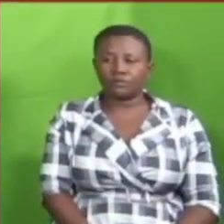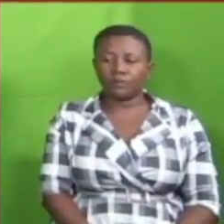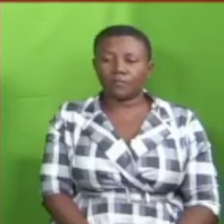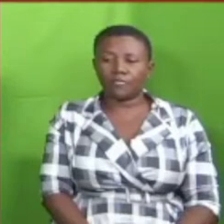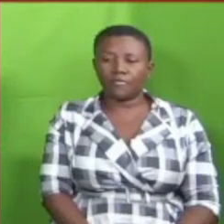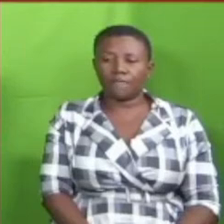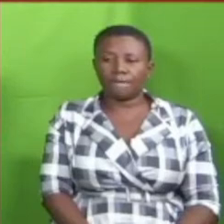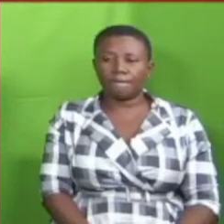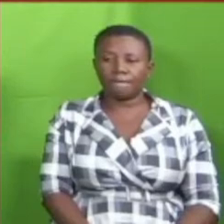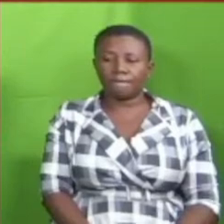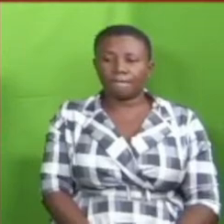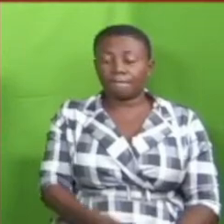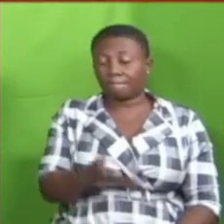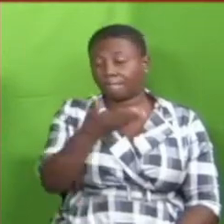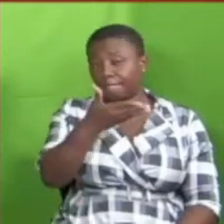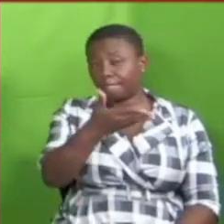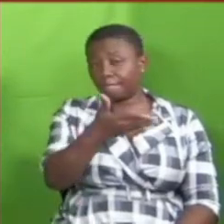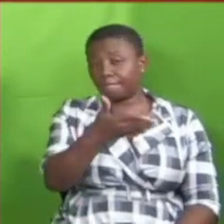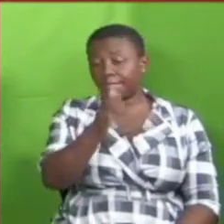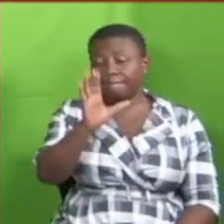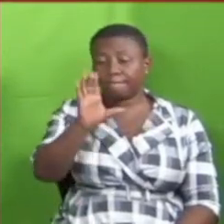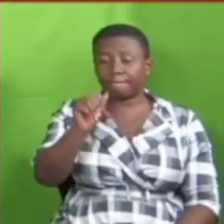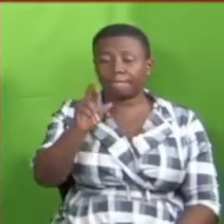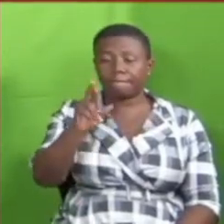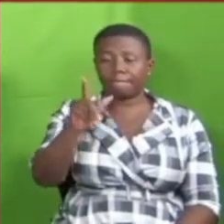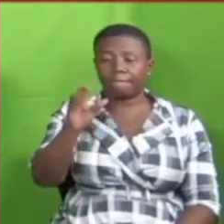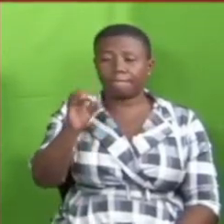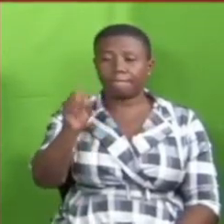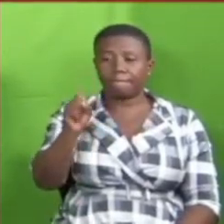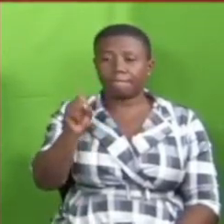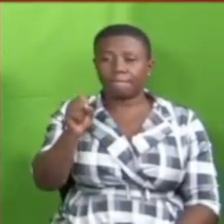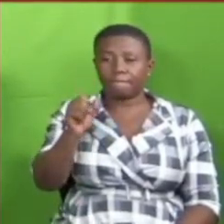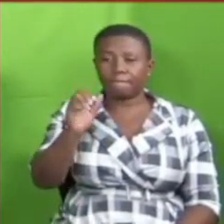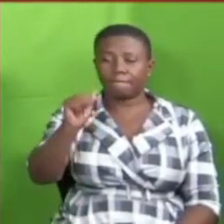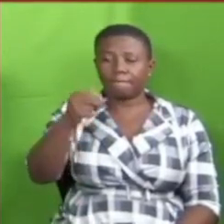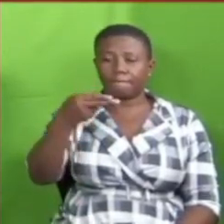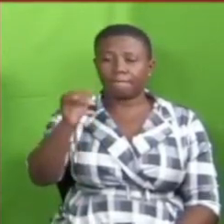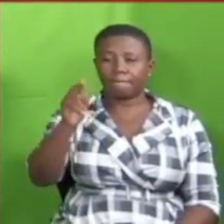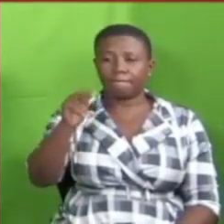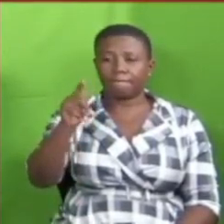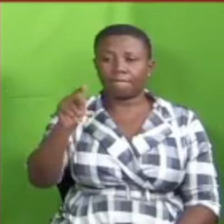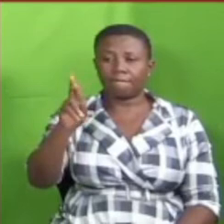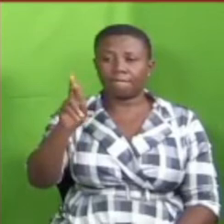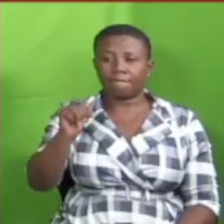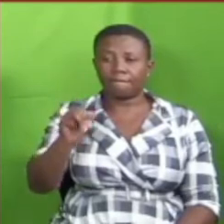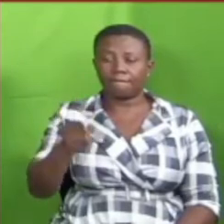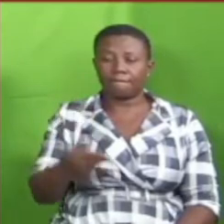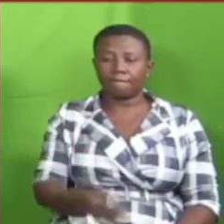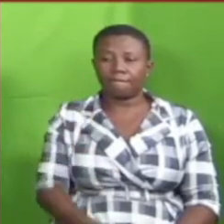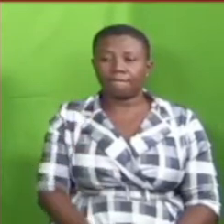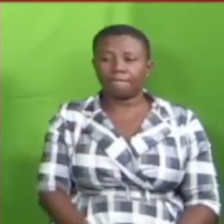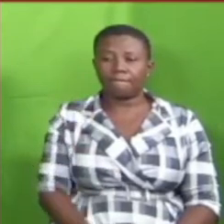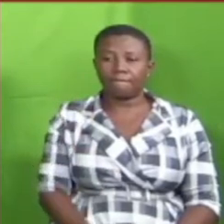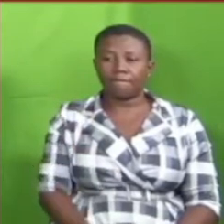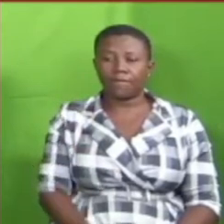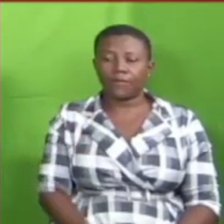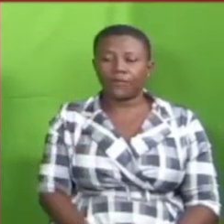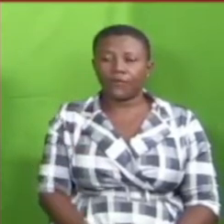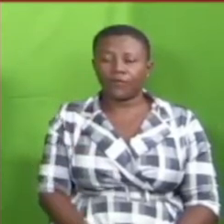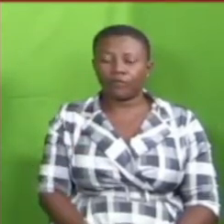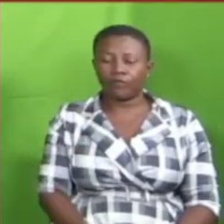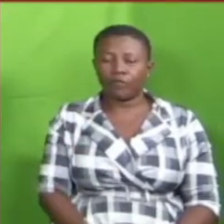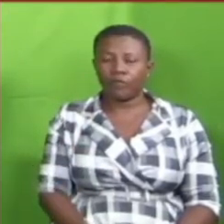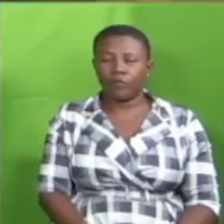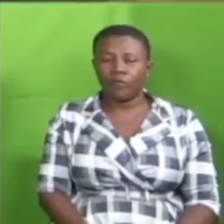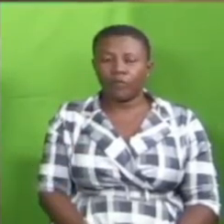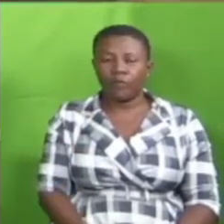Honorable Carlos Ayinkra. Shamoa, you'll be the last person to speak on him, so. Thank you, Mr.